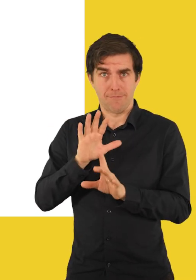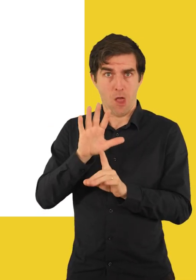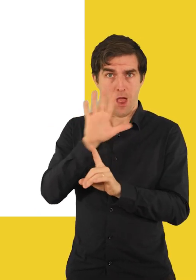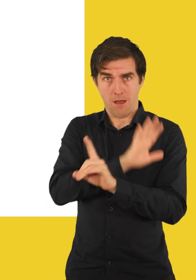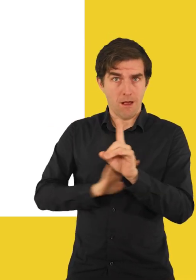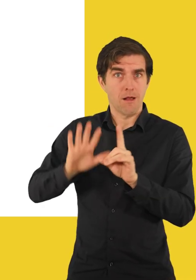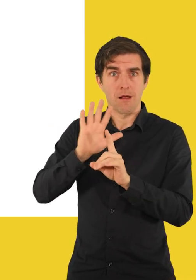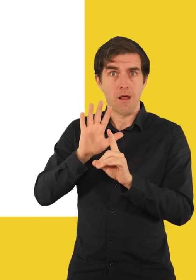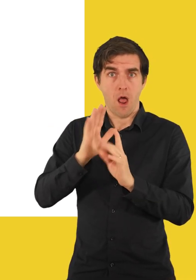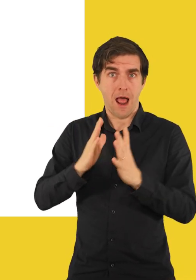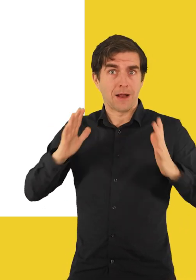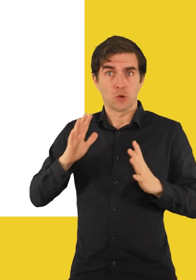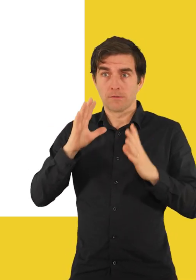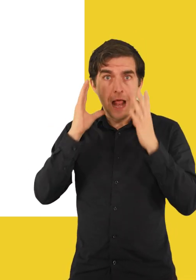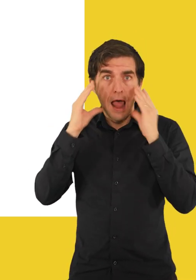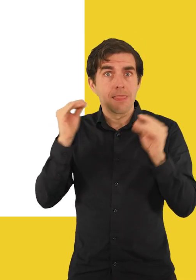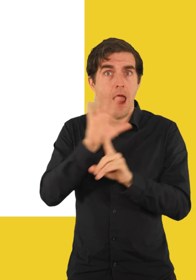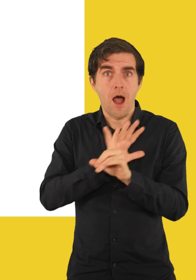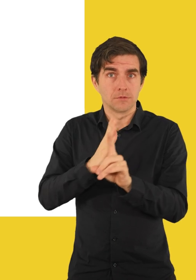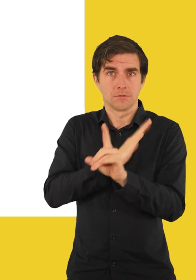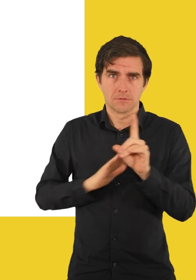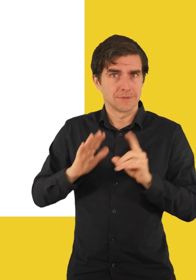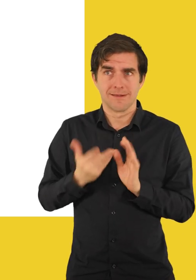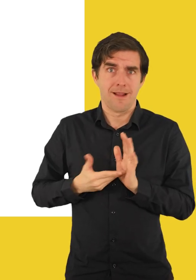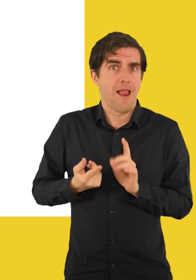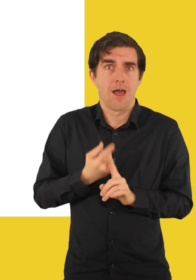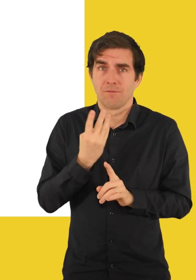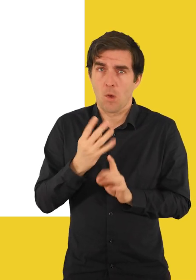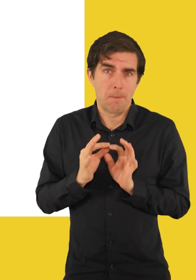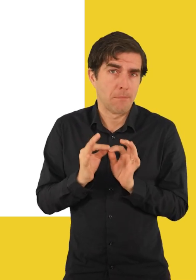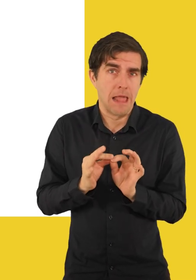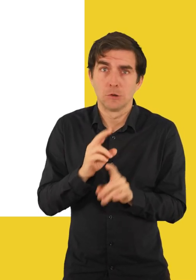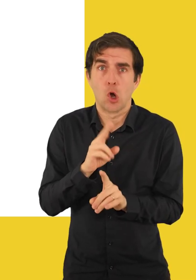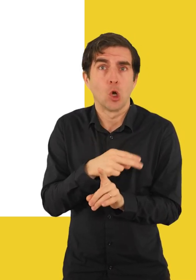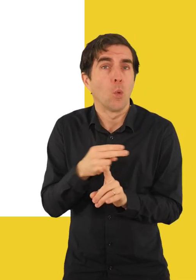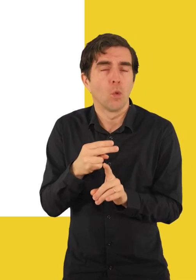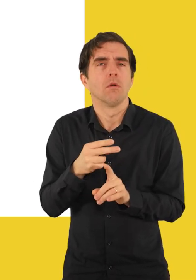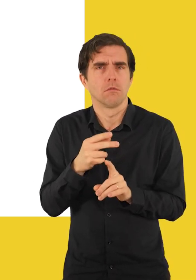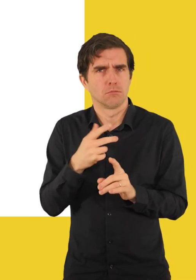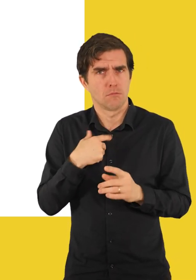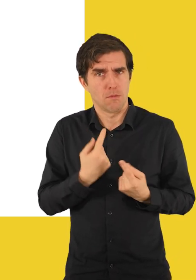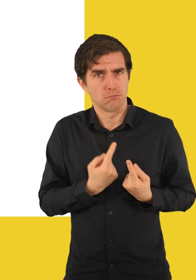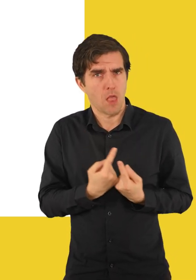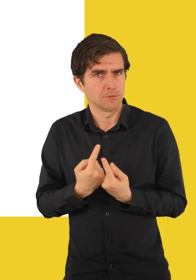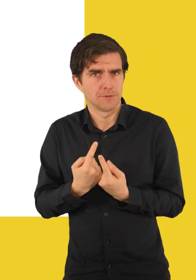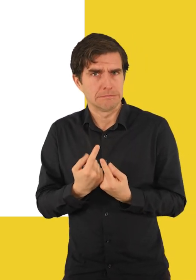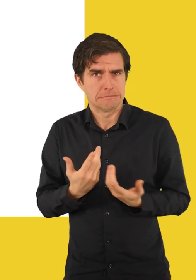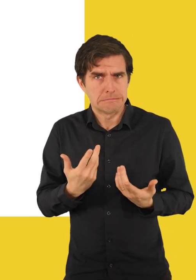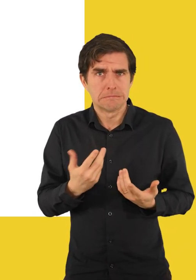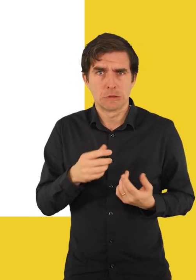Amsterdam, outside of the Netherlands, probably, that's another 4 billion euros. So basically, if we take these things into account, our product should